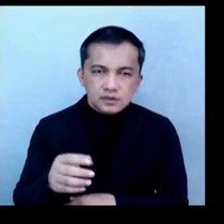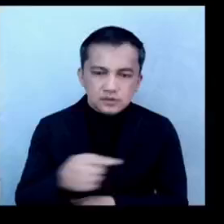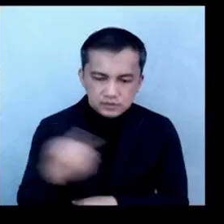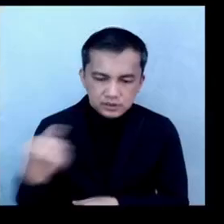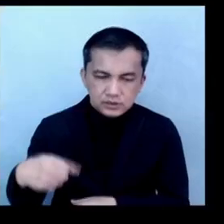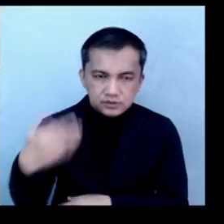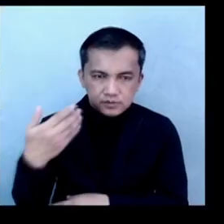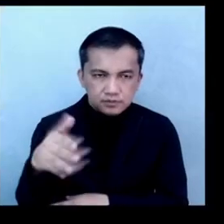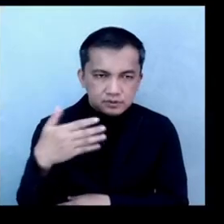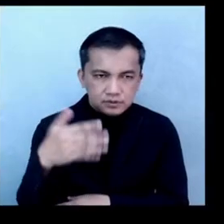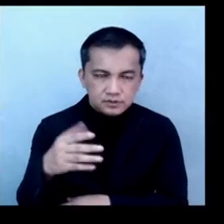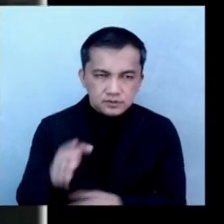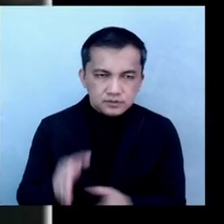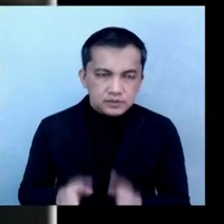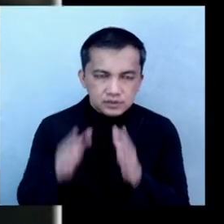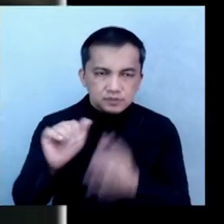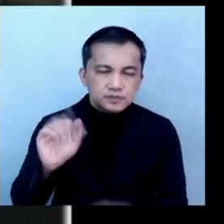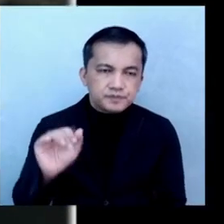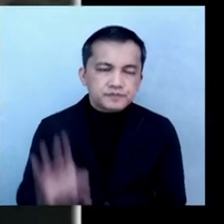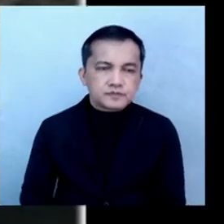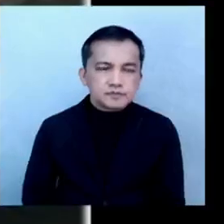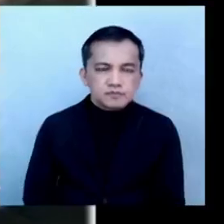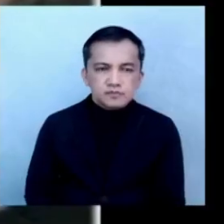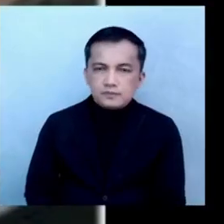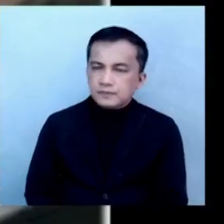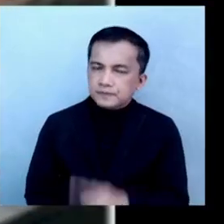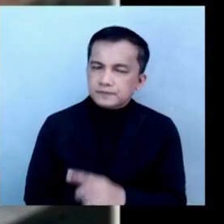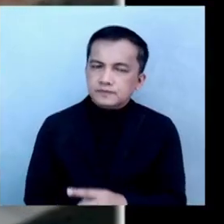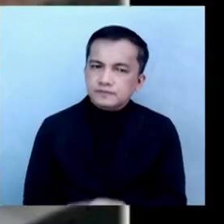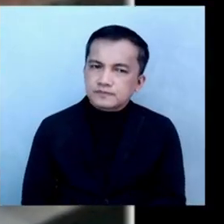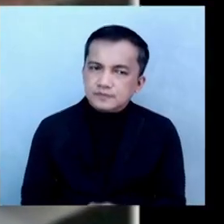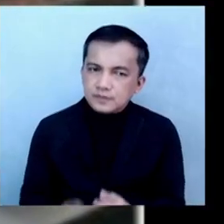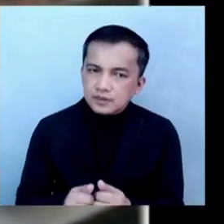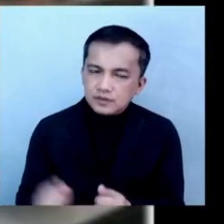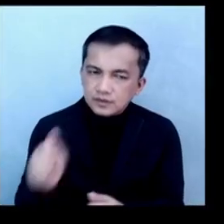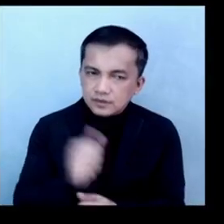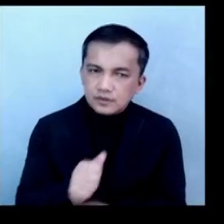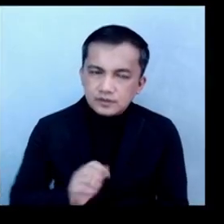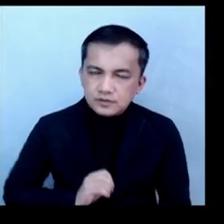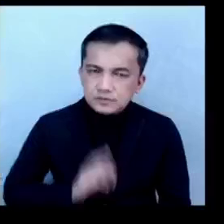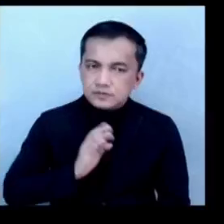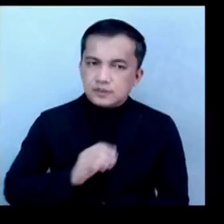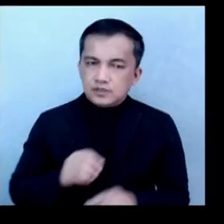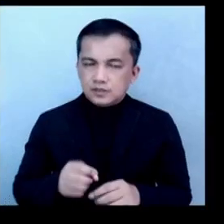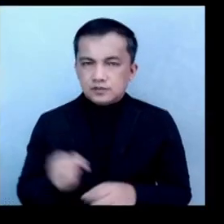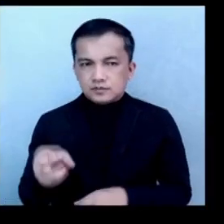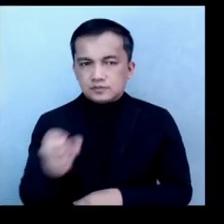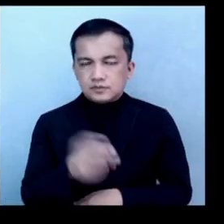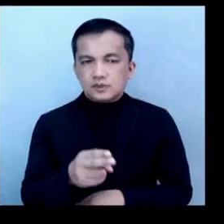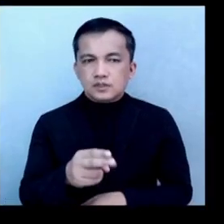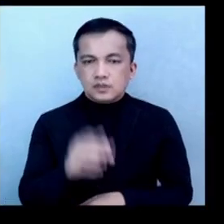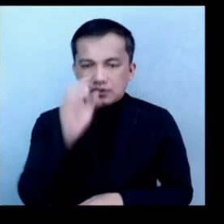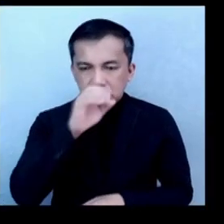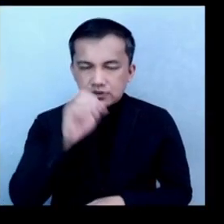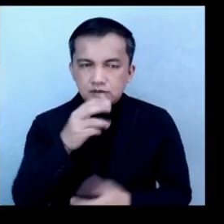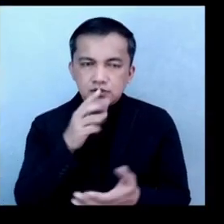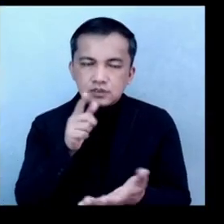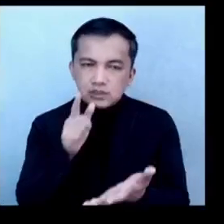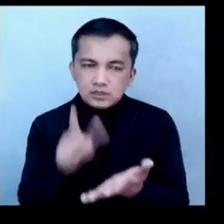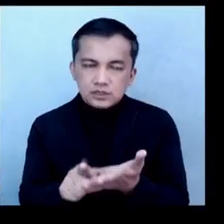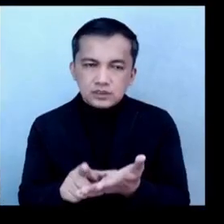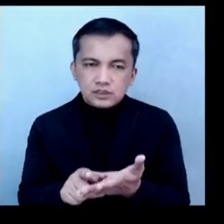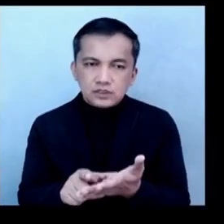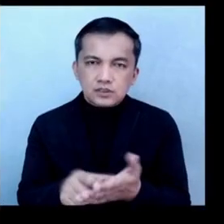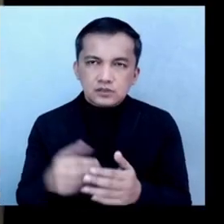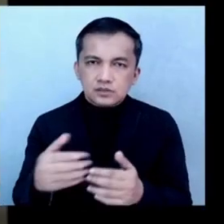in Building 15. Authorities are confident that the implementation of search warrant will be completed within 10 days as of